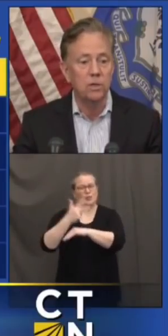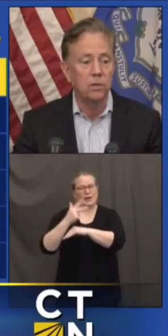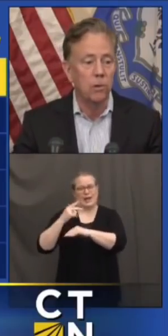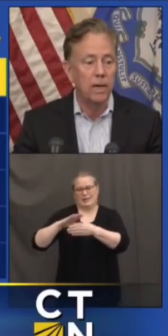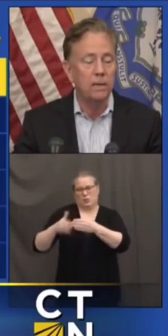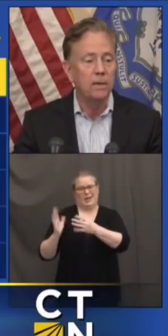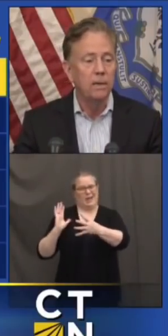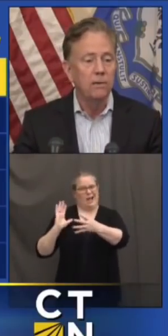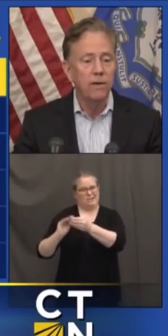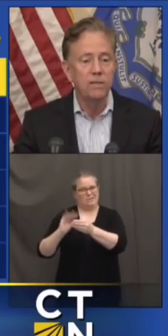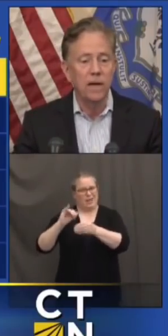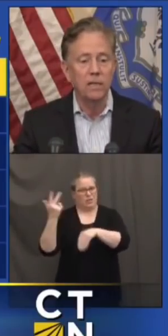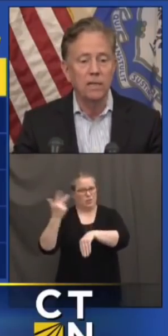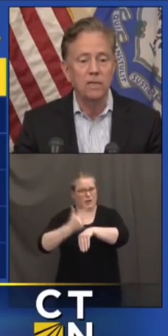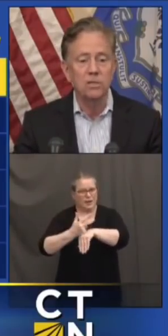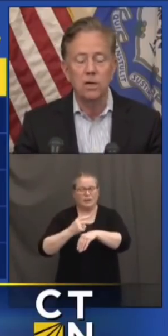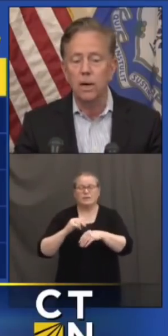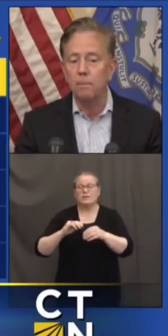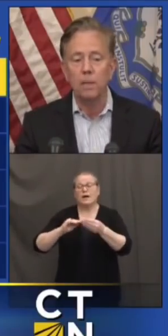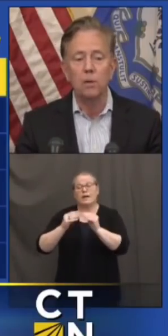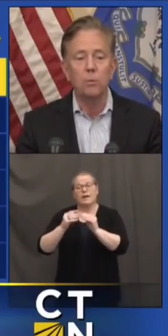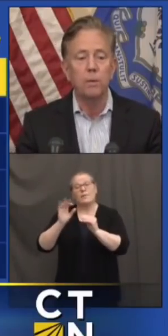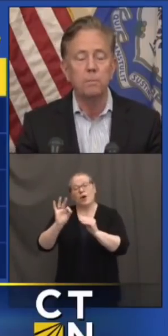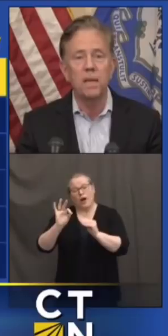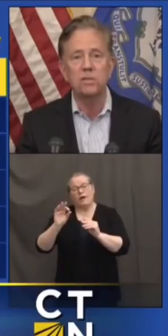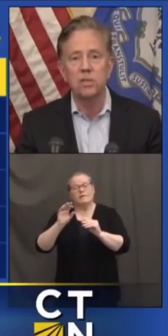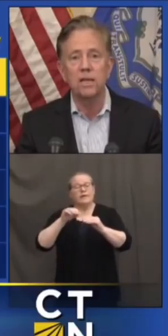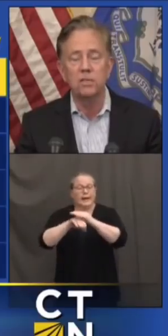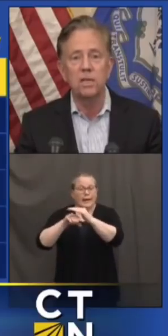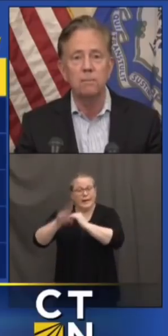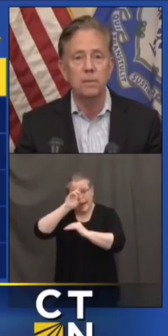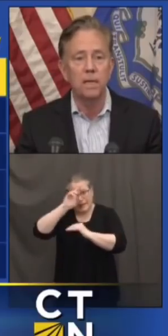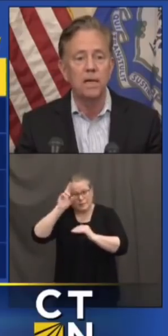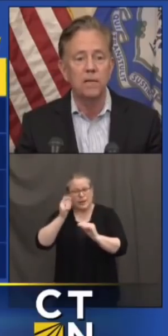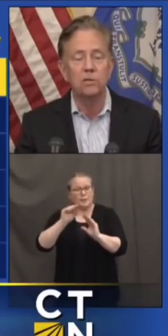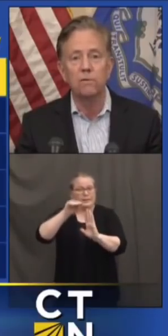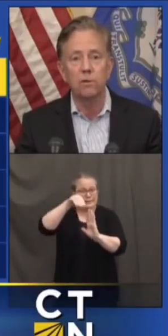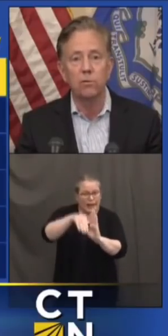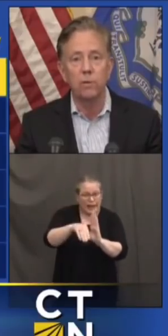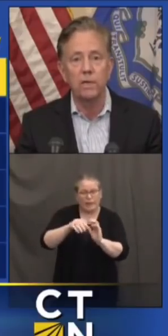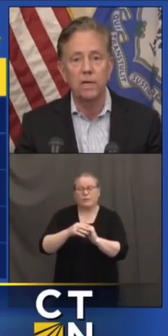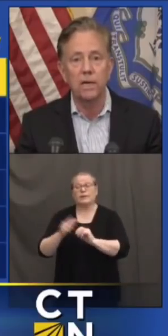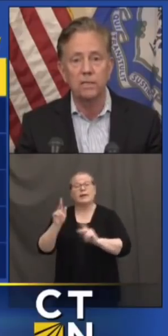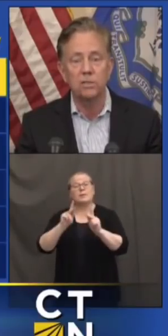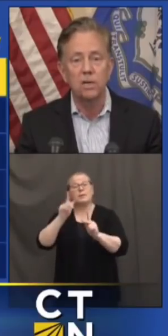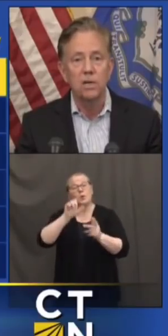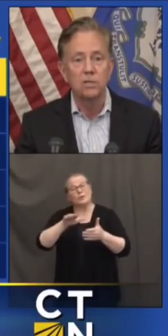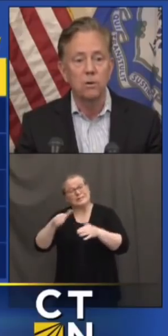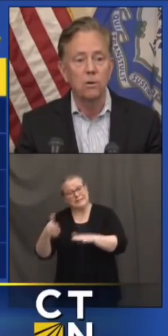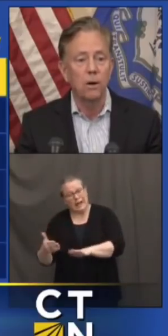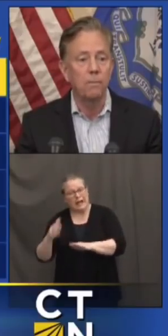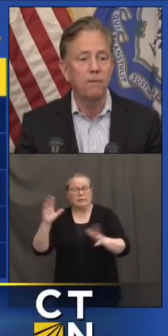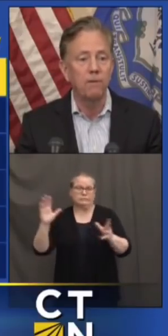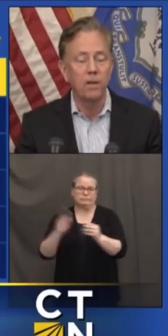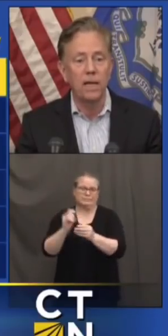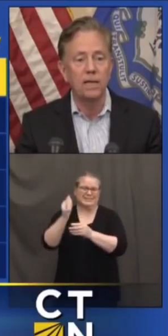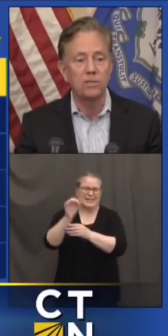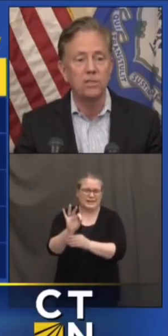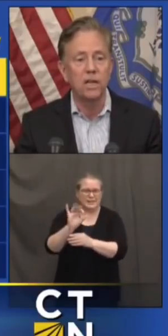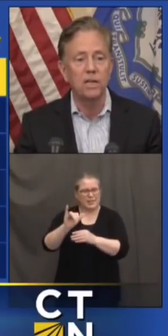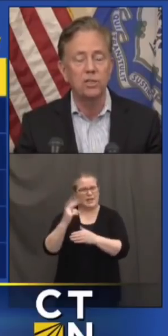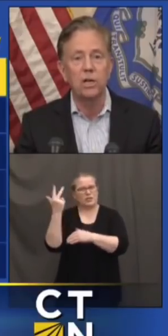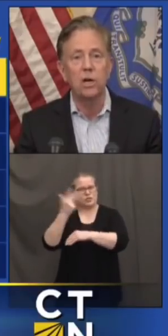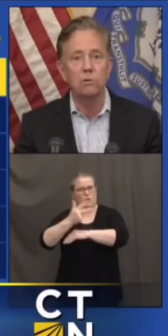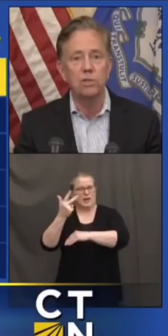is great. Fatalities up a little bit, that's 19, but that is over 3 days. So I feel like